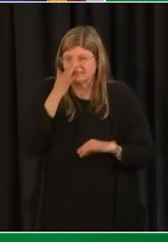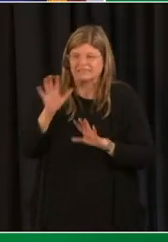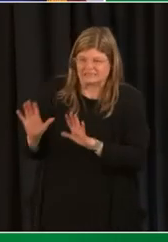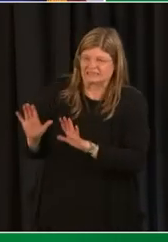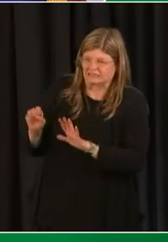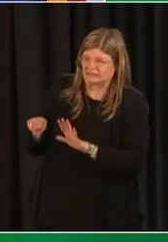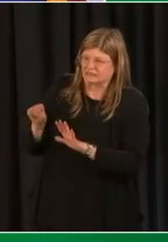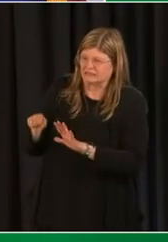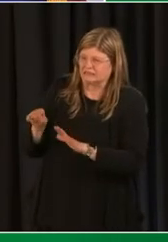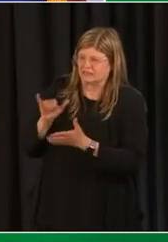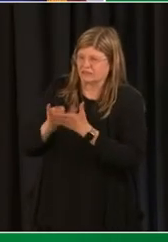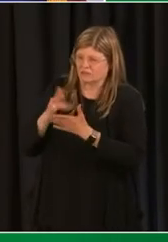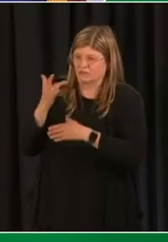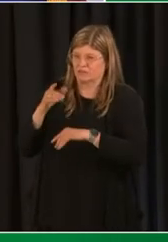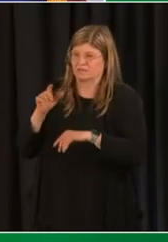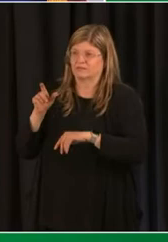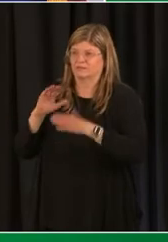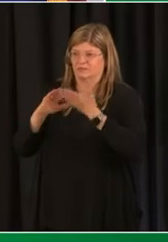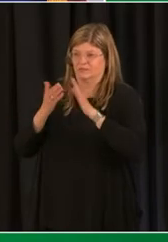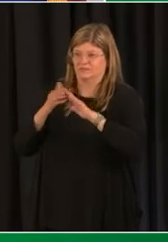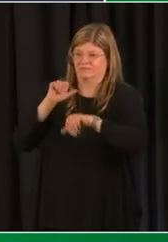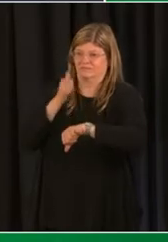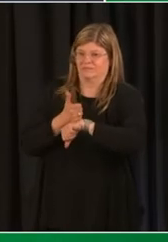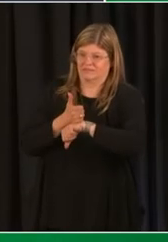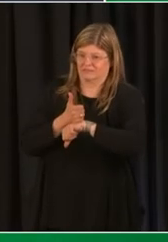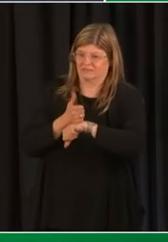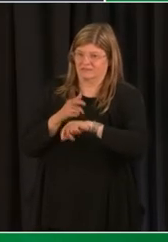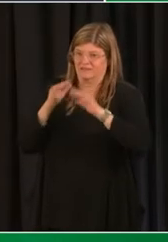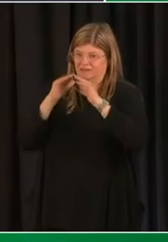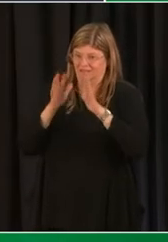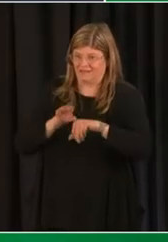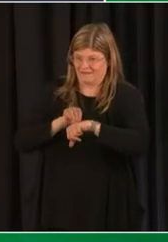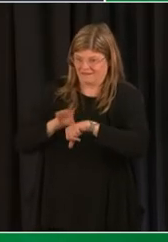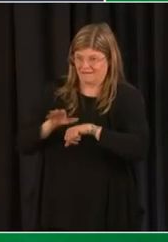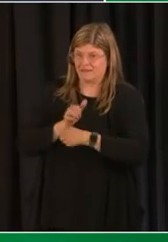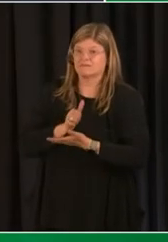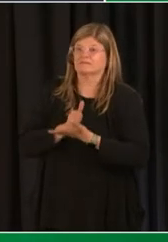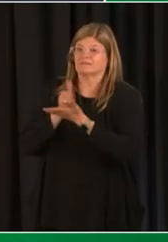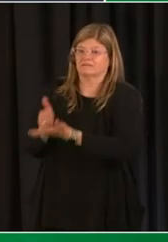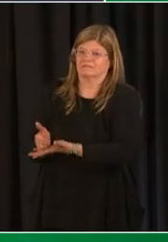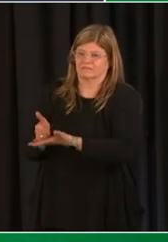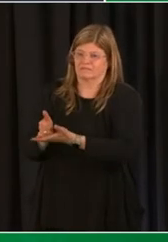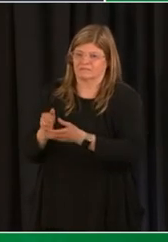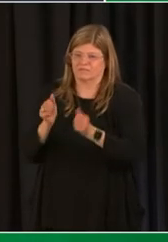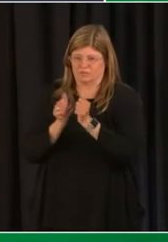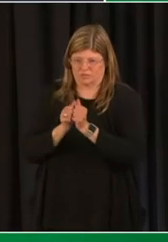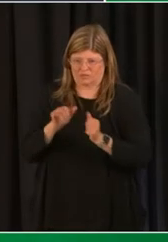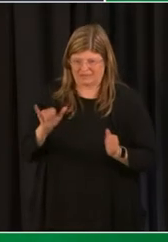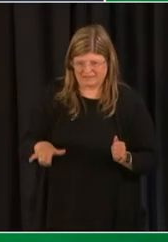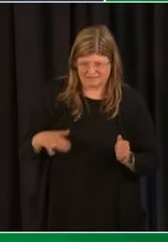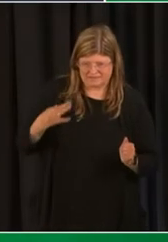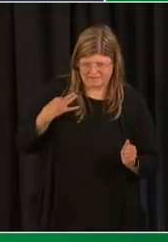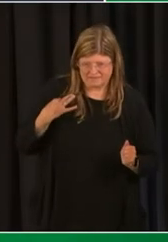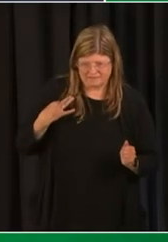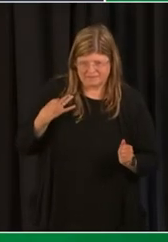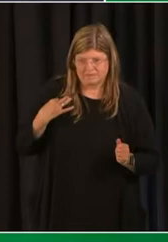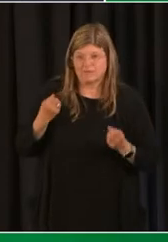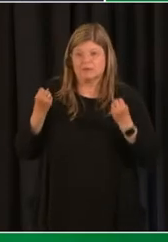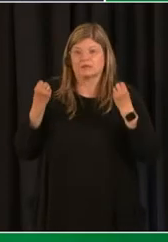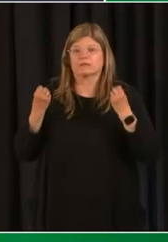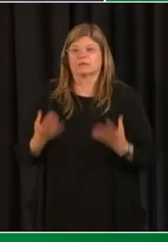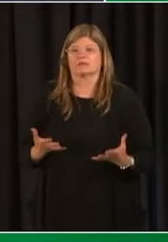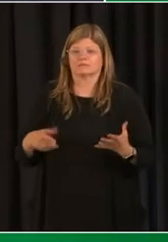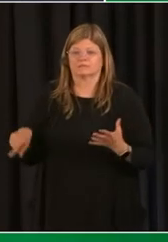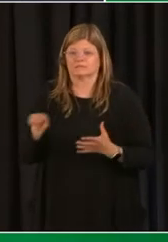the community-based organization Housing Counselors can help you with, and they will help you with that with your application. A lot of